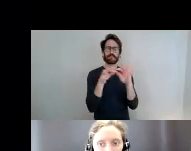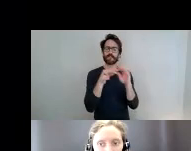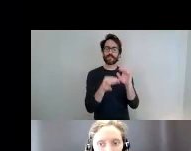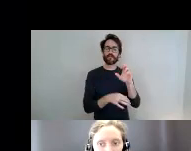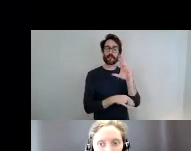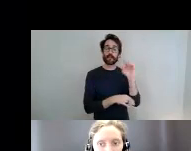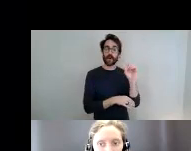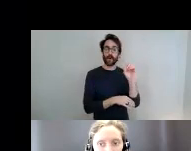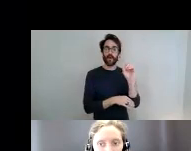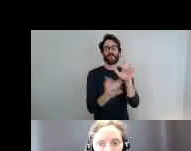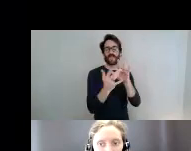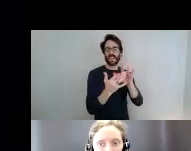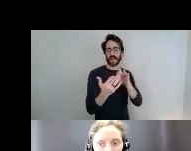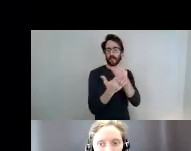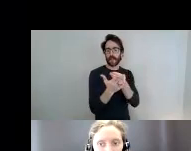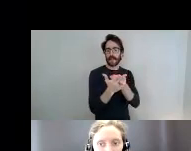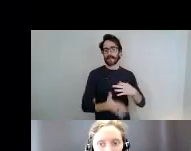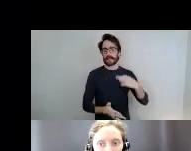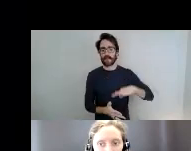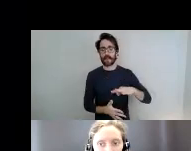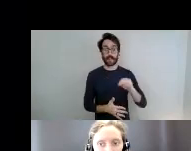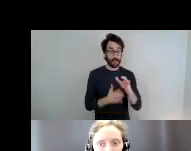is something that you're very interested in, I would